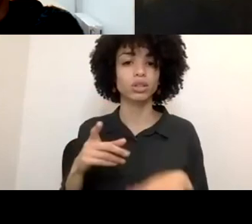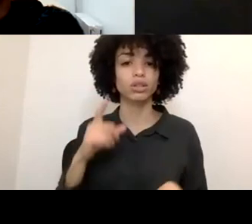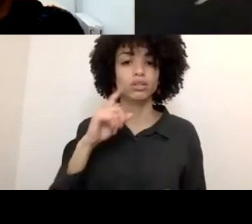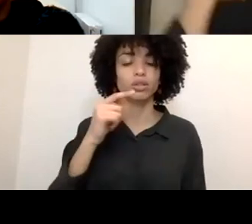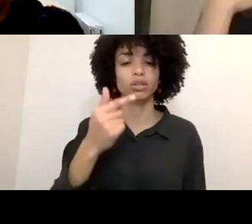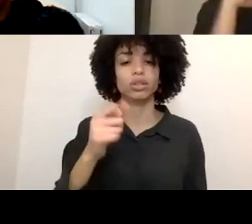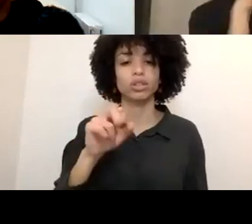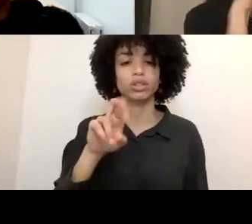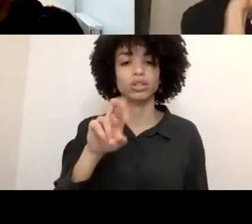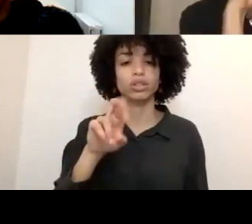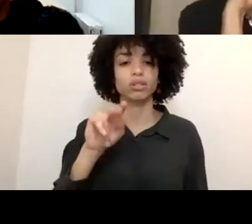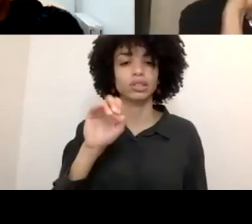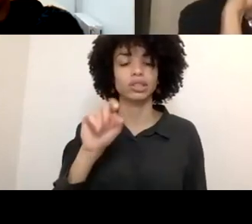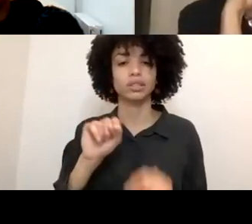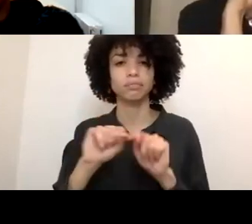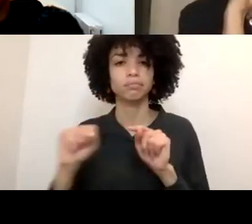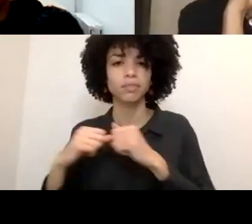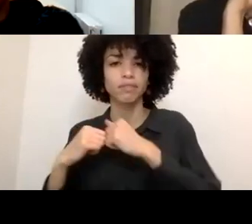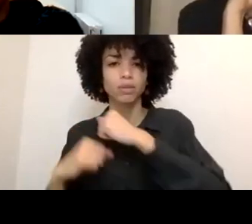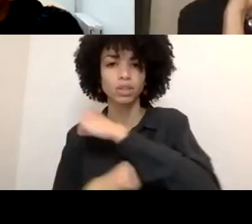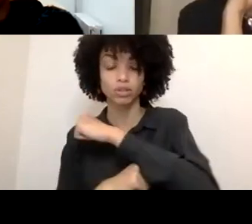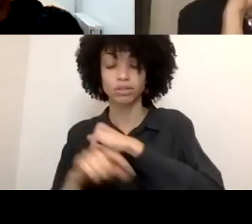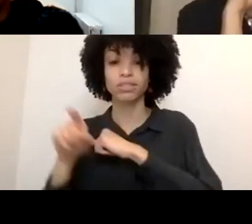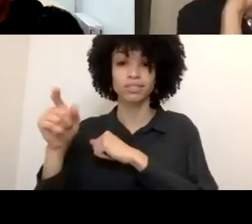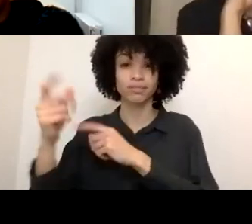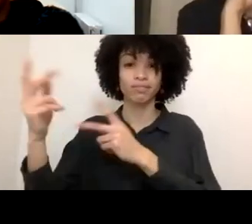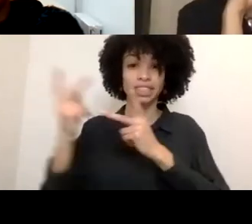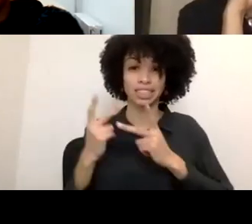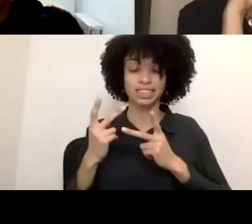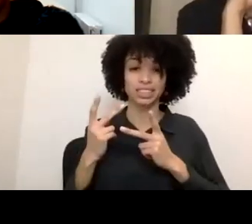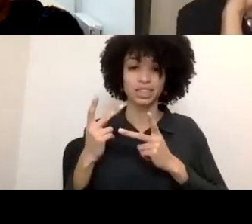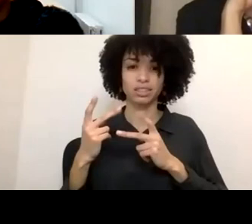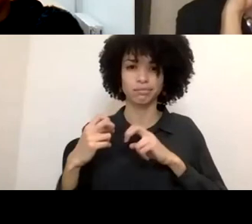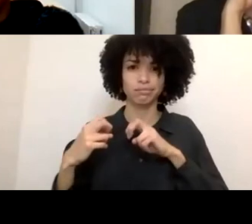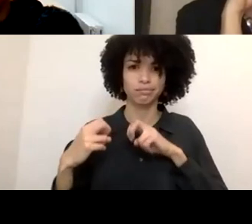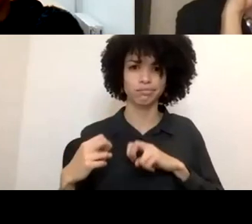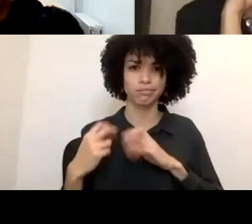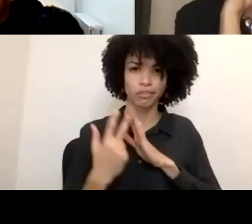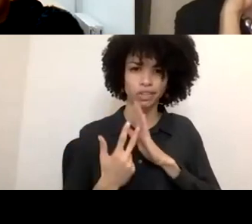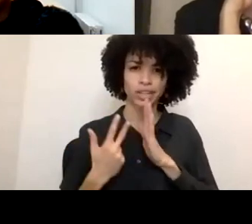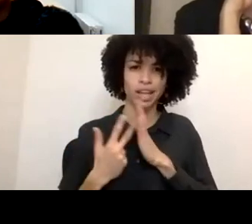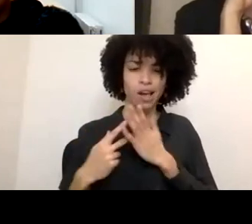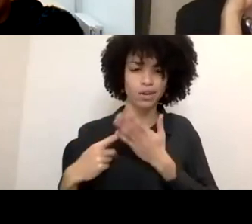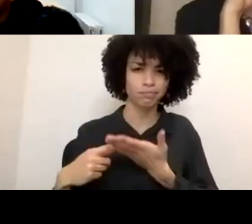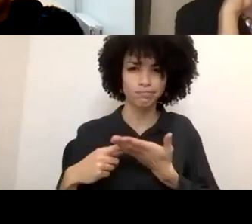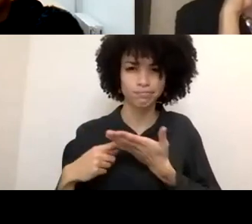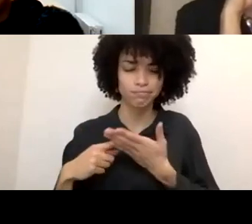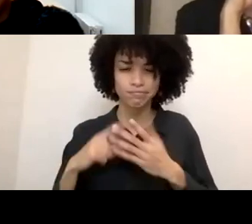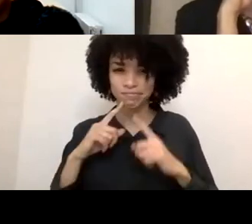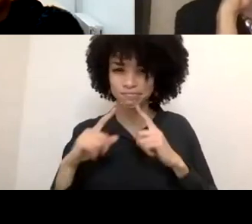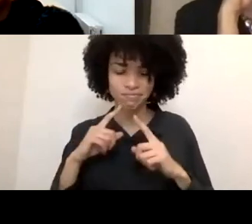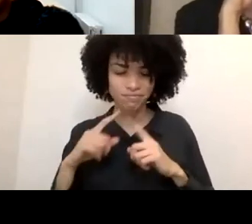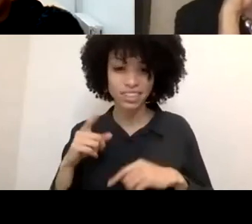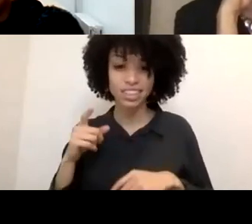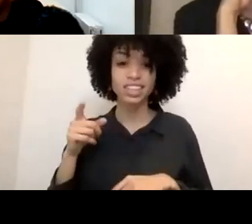Foundation, and he came to visit me personally, and we had a 3-hour conversation, and he was sure that